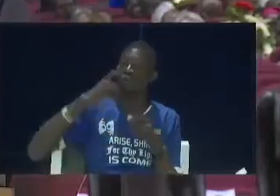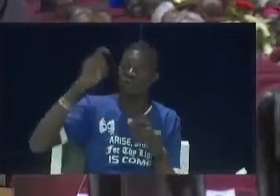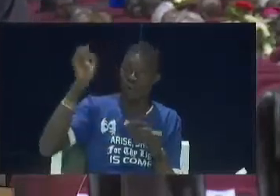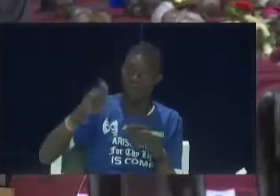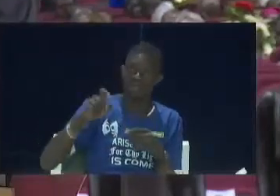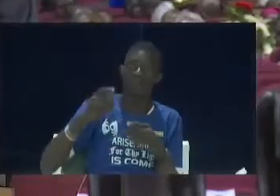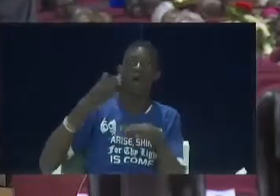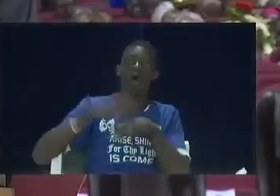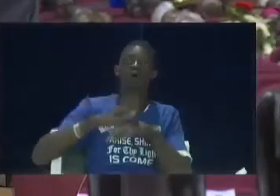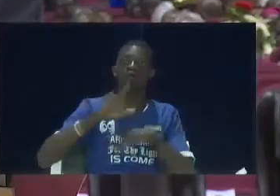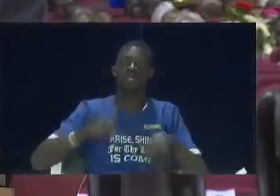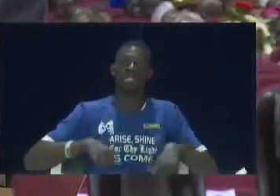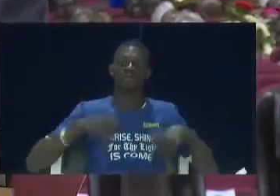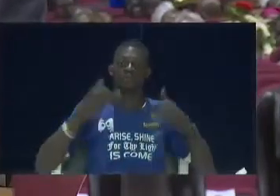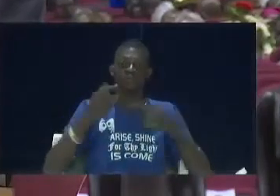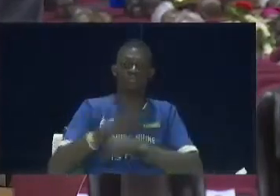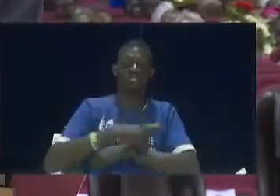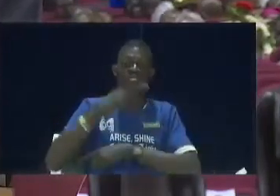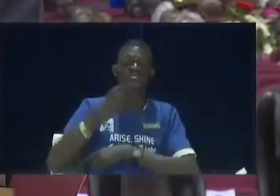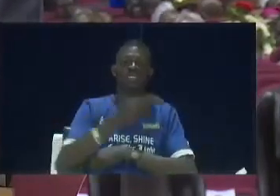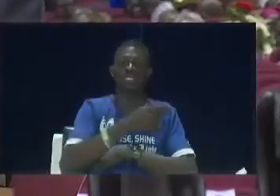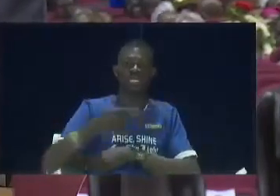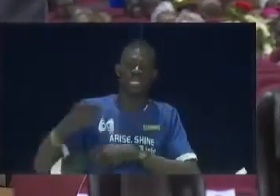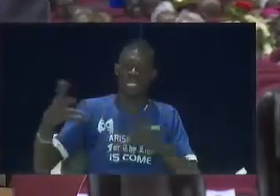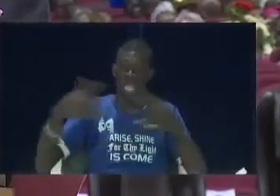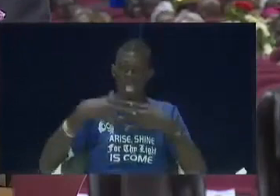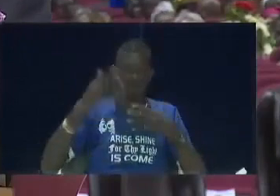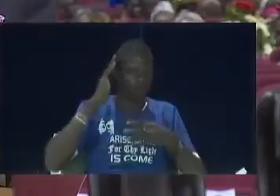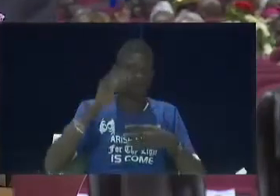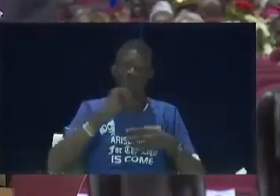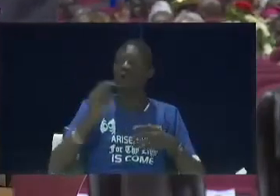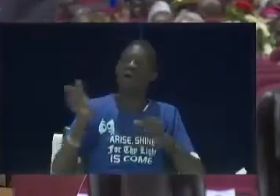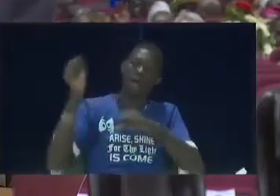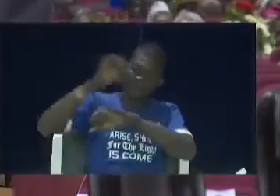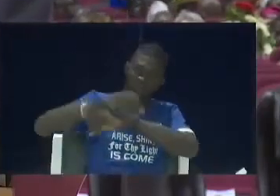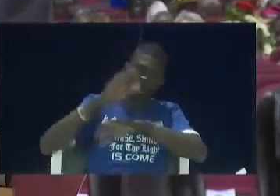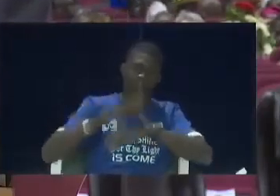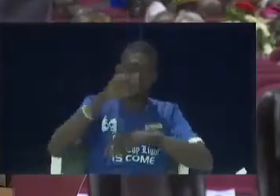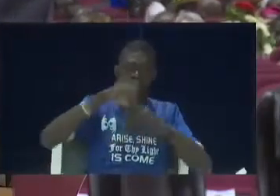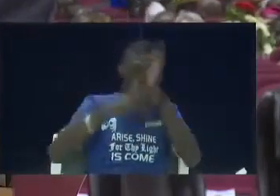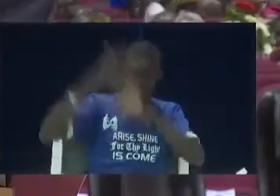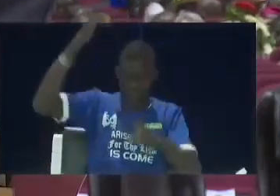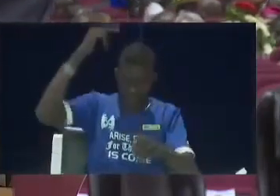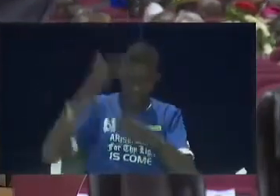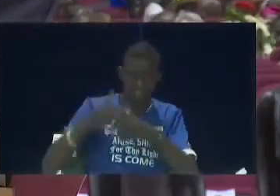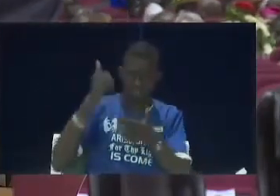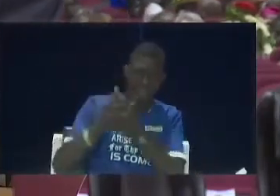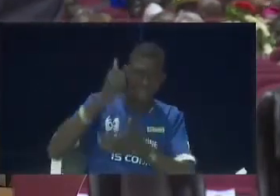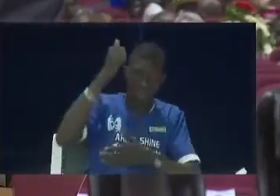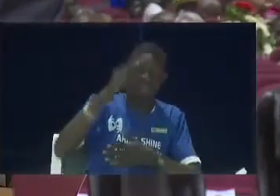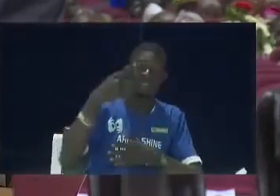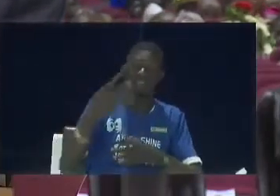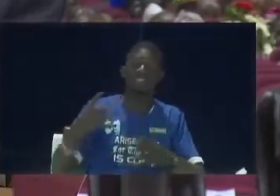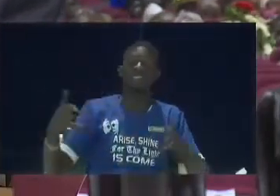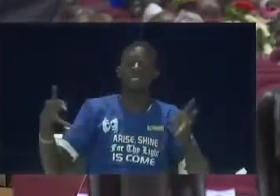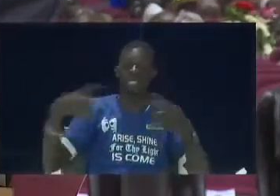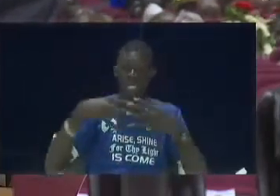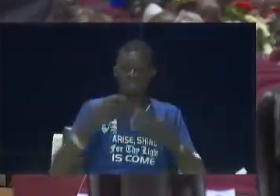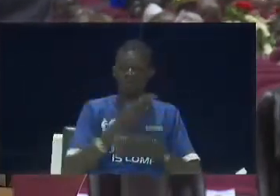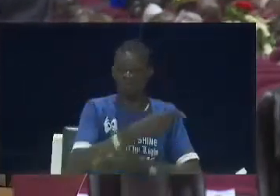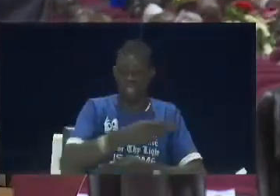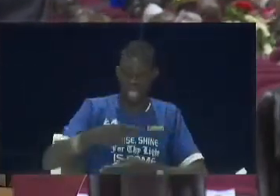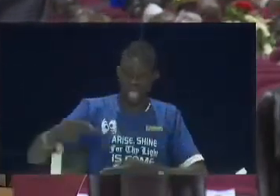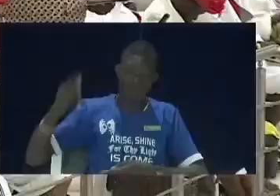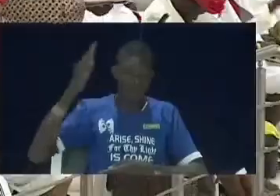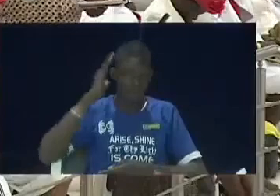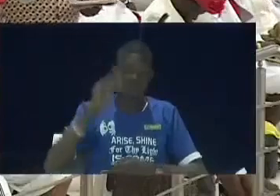life today, the gates of hell shall not prevail over you. The gates of hell shall not prevail over